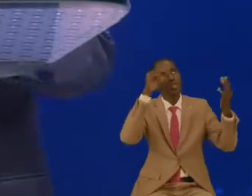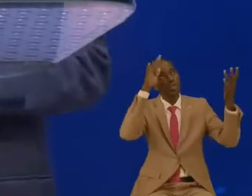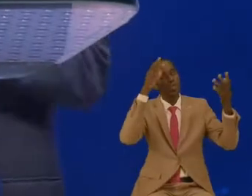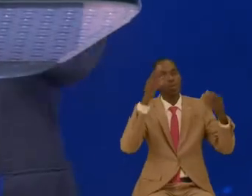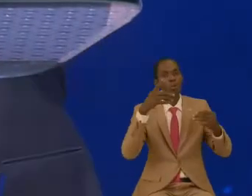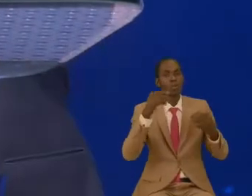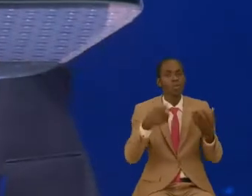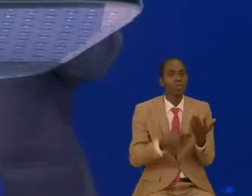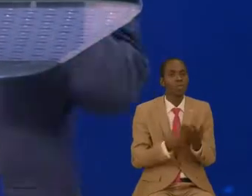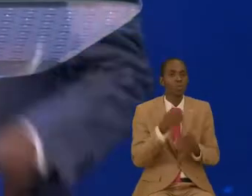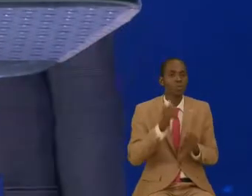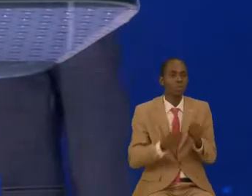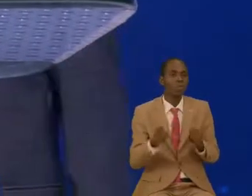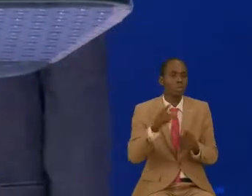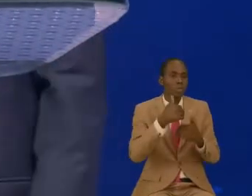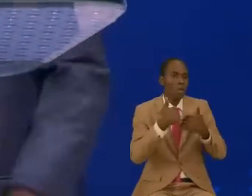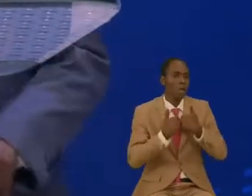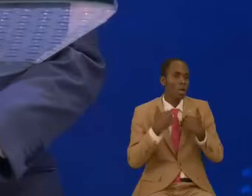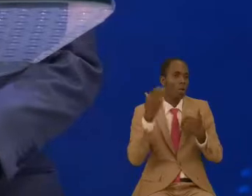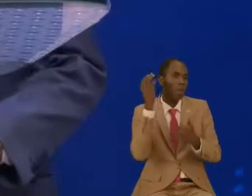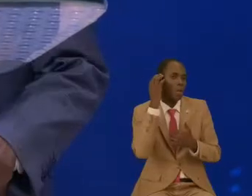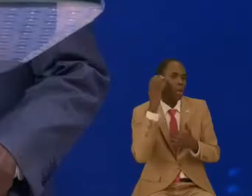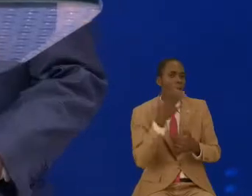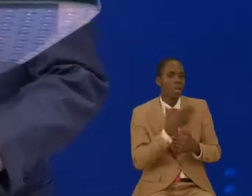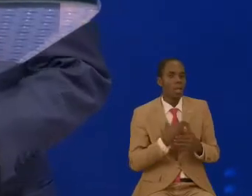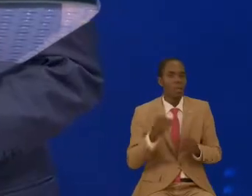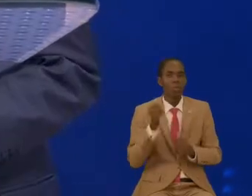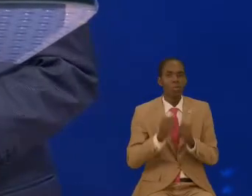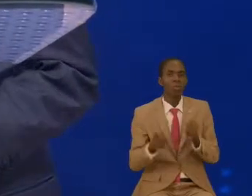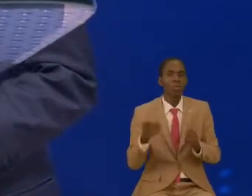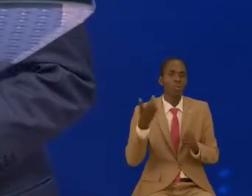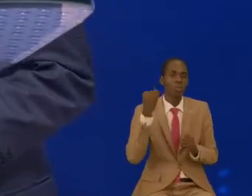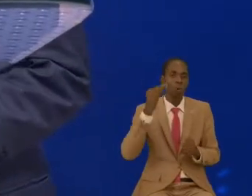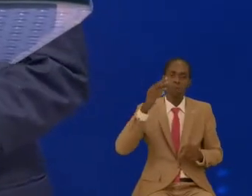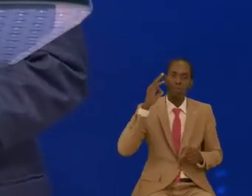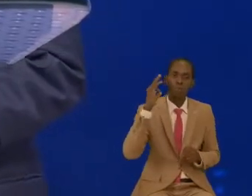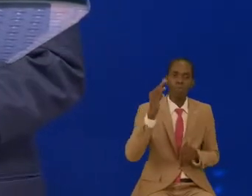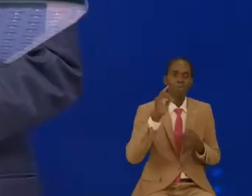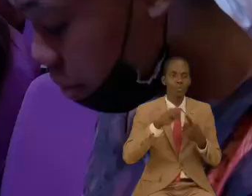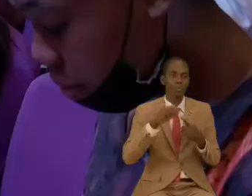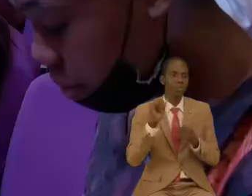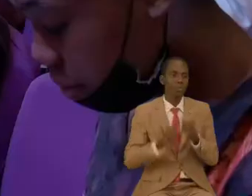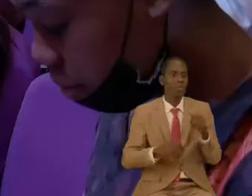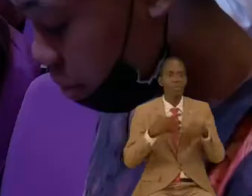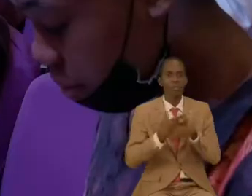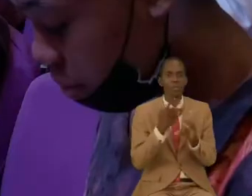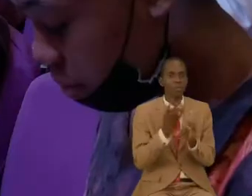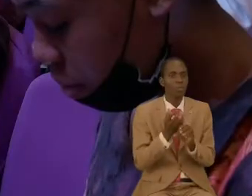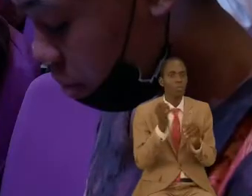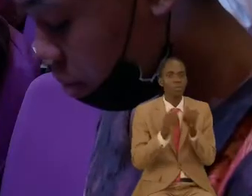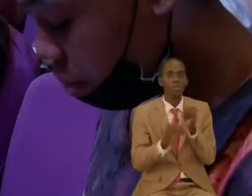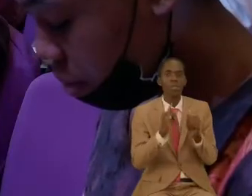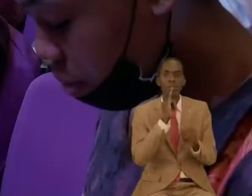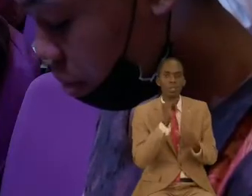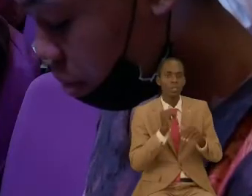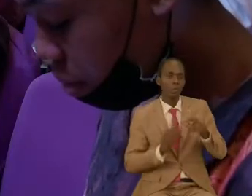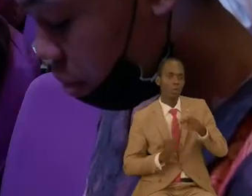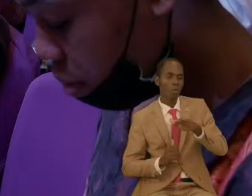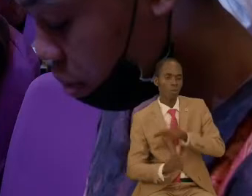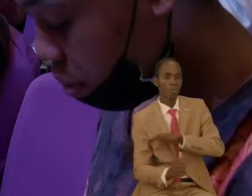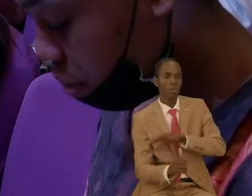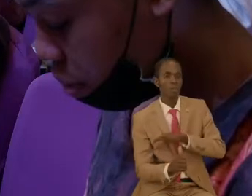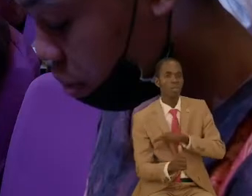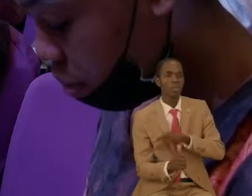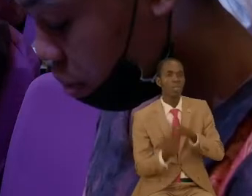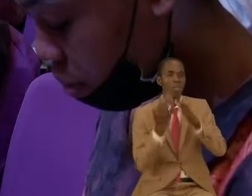gospel which ye have heard, and which was preached to every creature that is